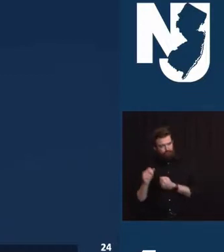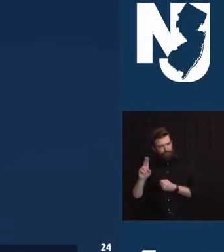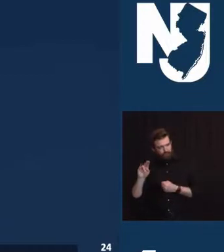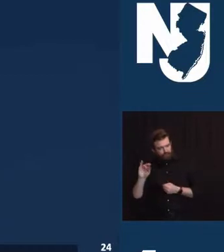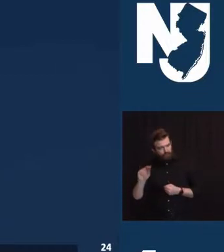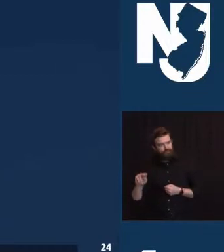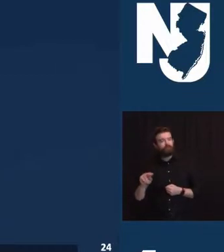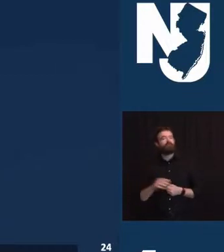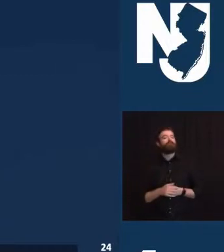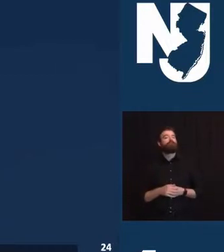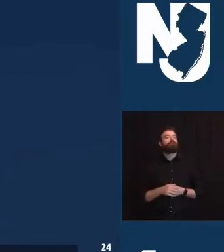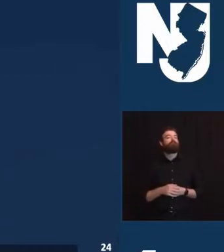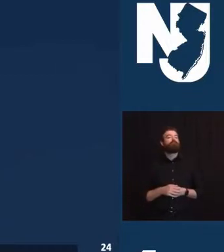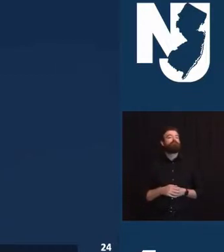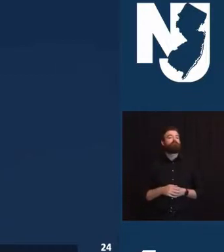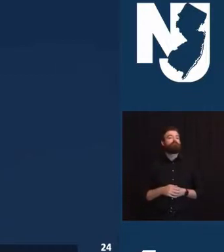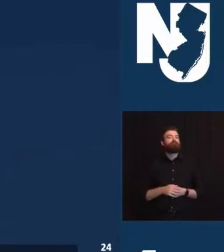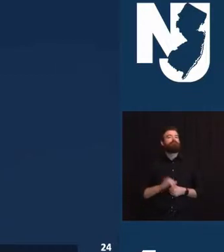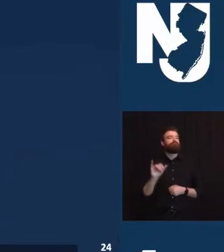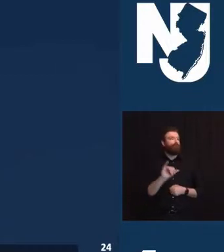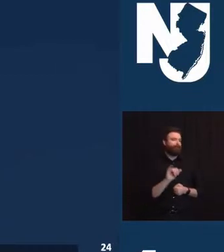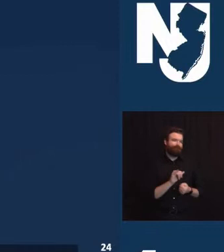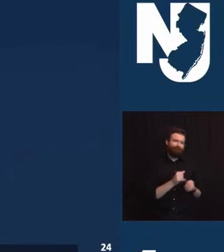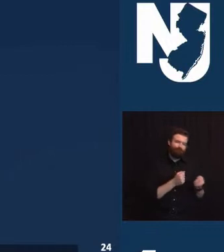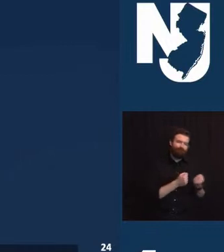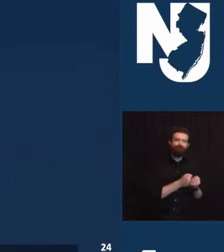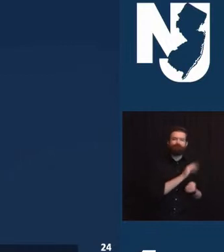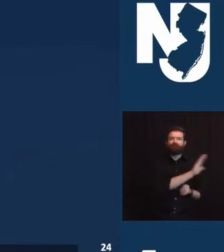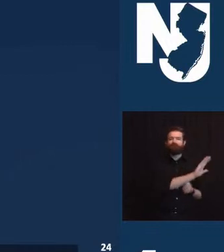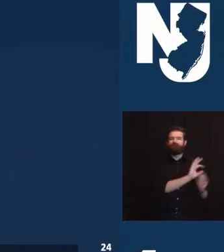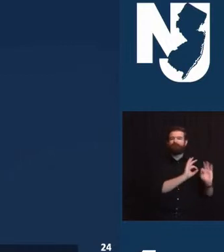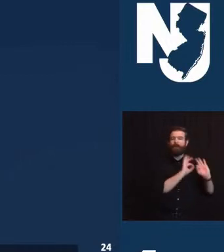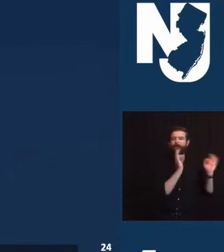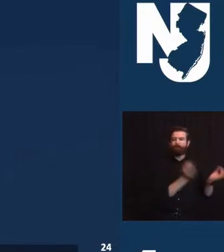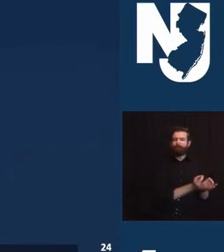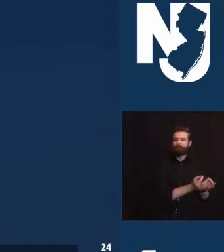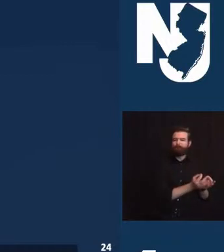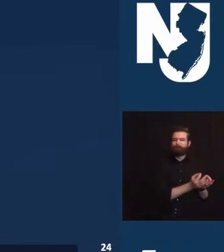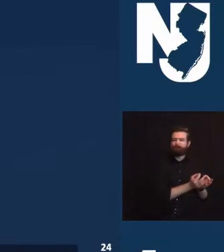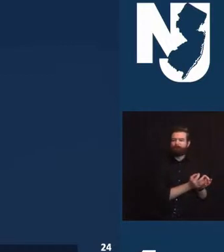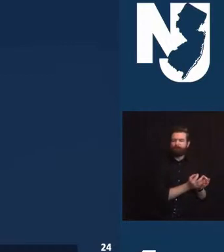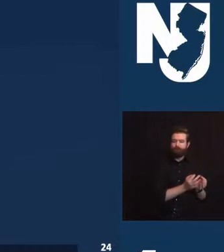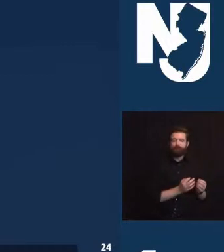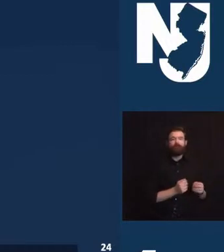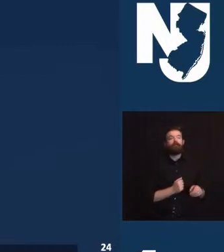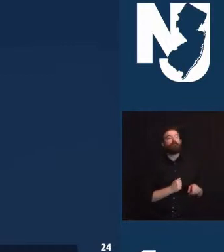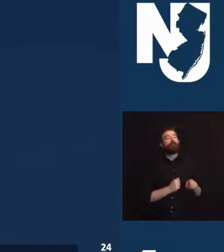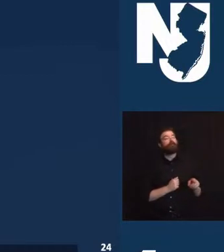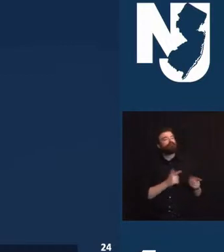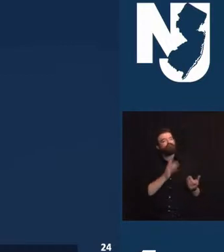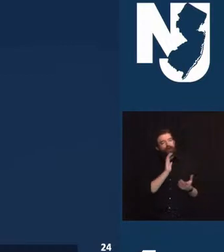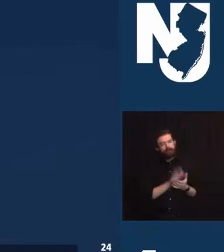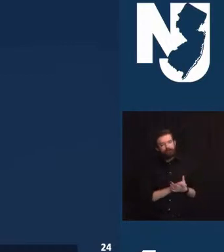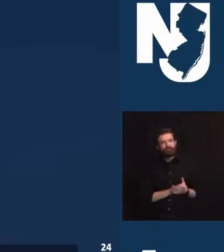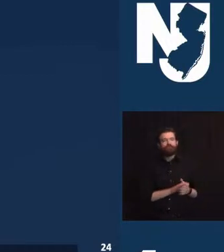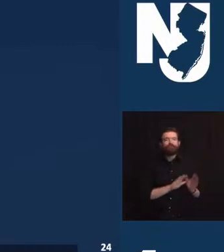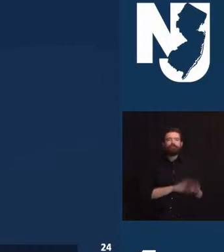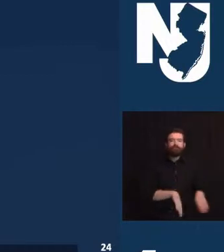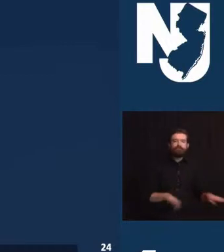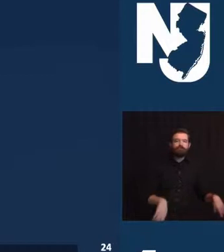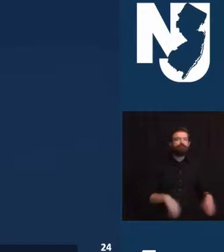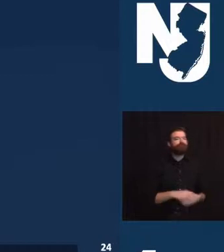family, working alongside his wife and children on any number of home projects or gatherings around the